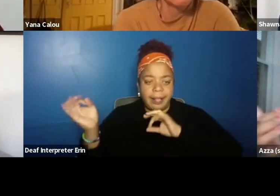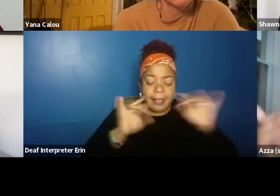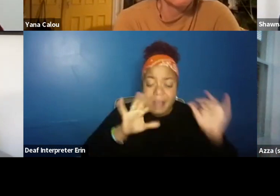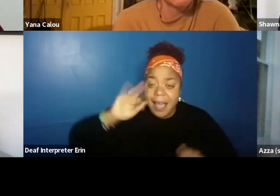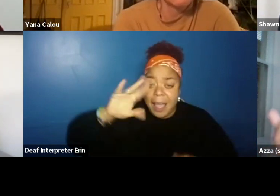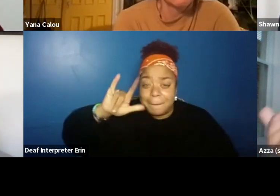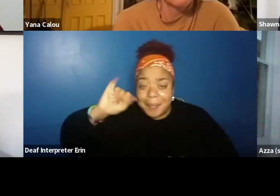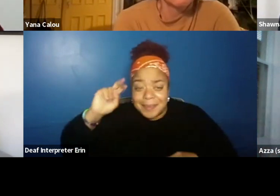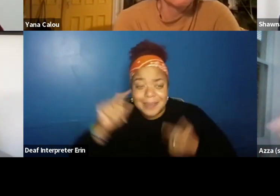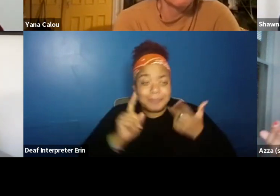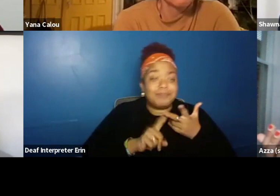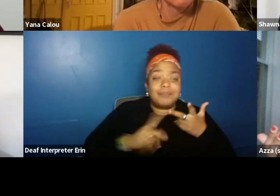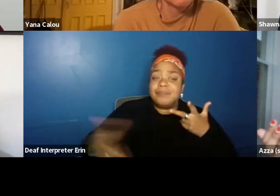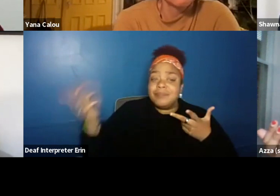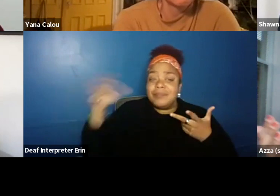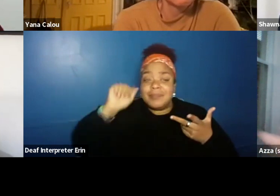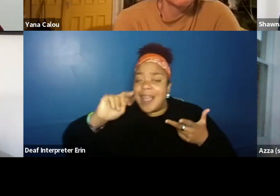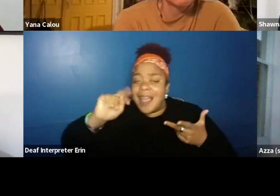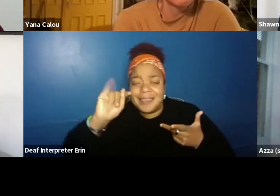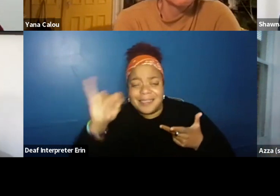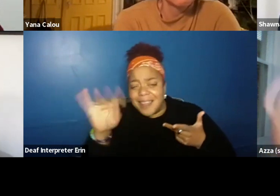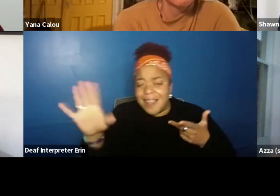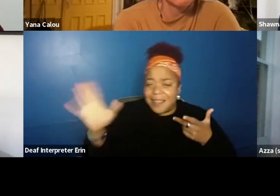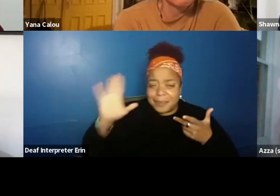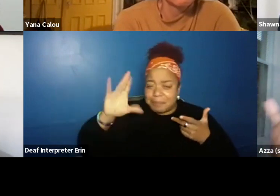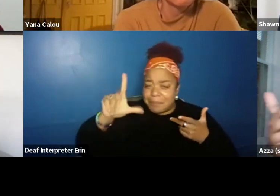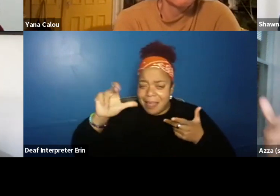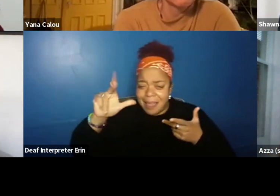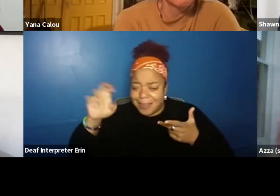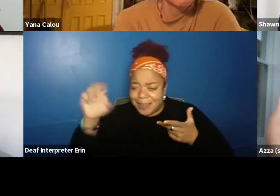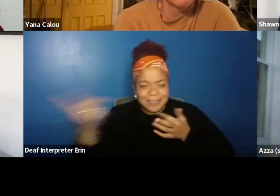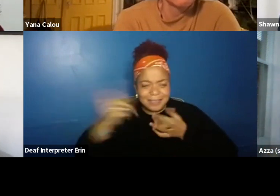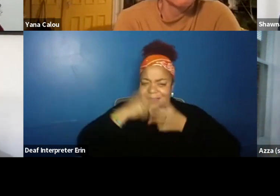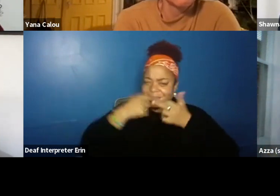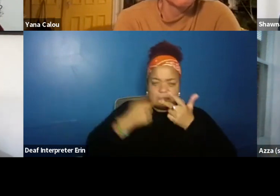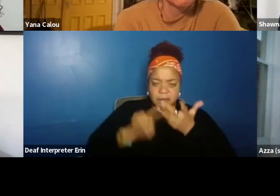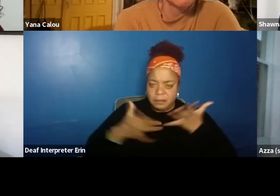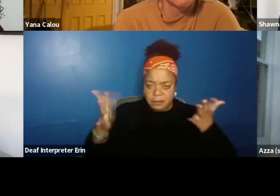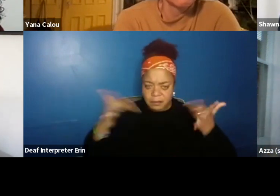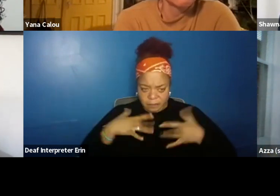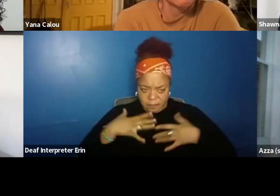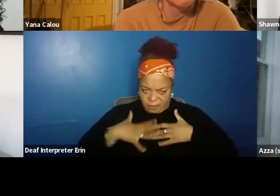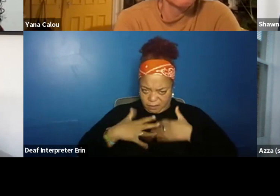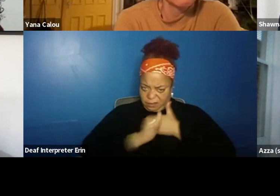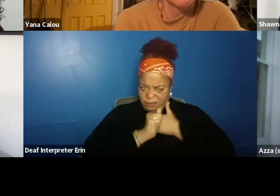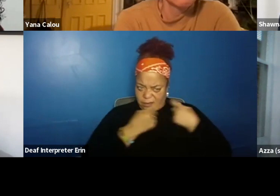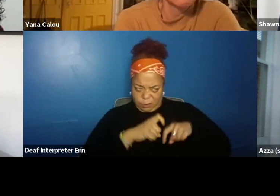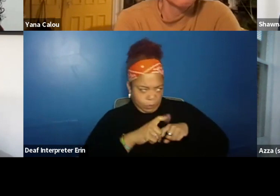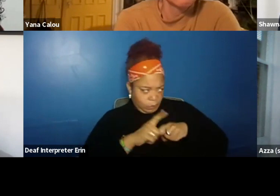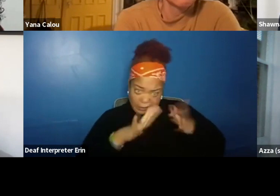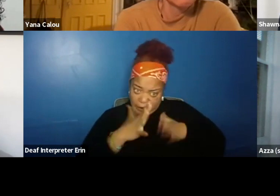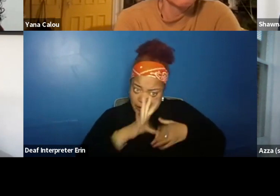threat of death and violence in their workplaces, and why we are seeing such a huge kind of resurgence of